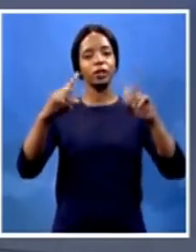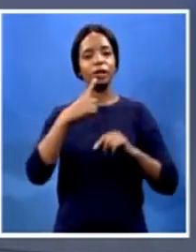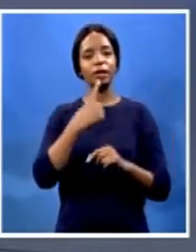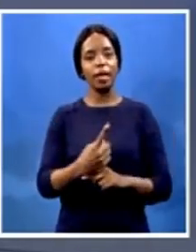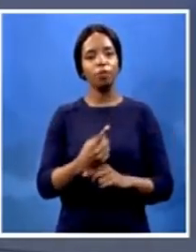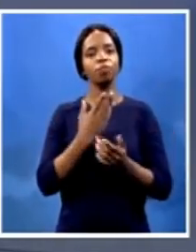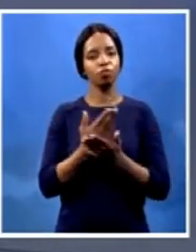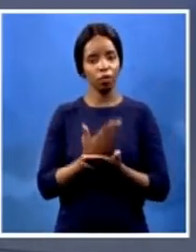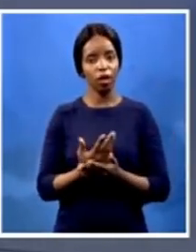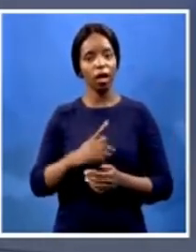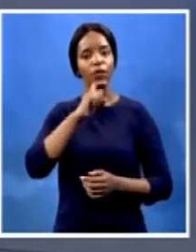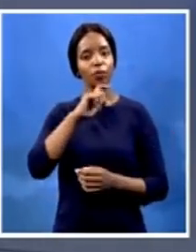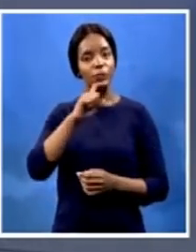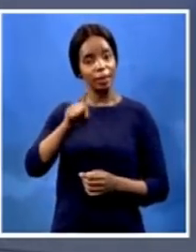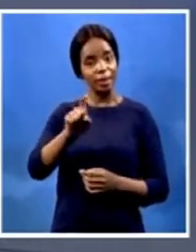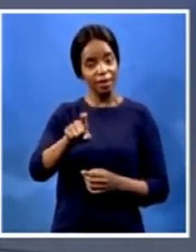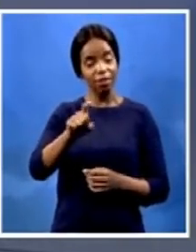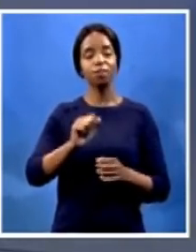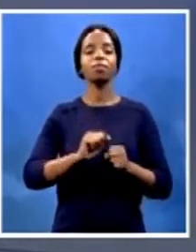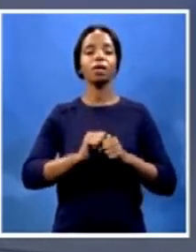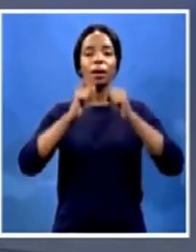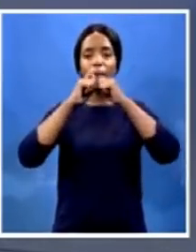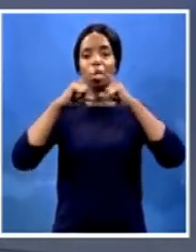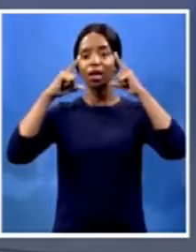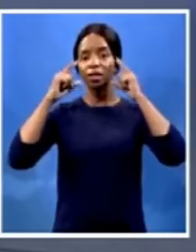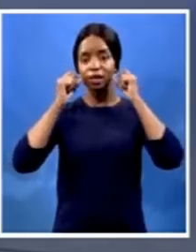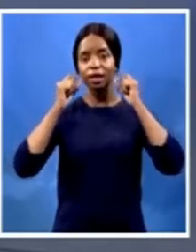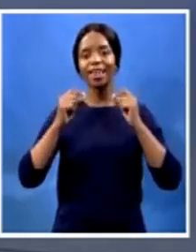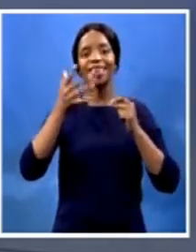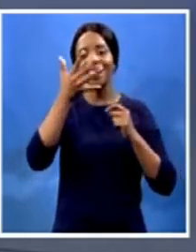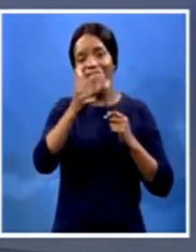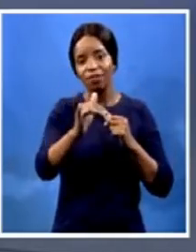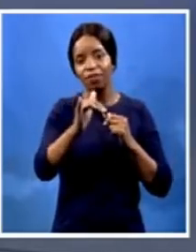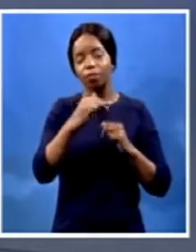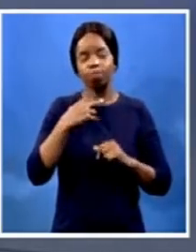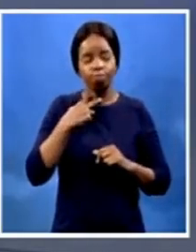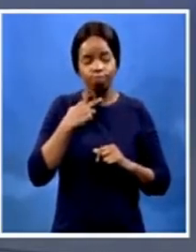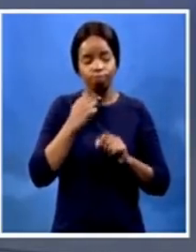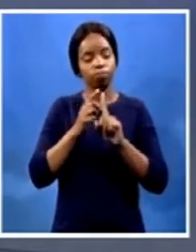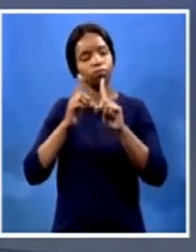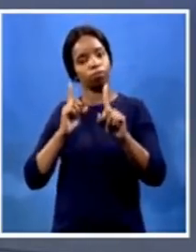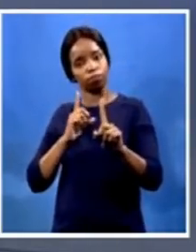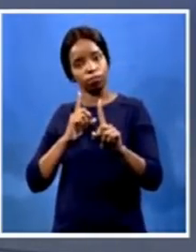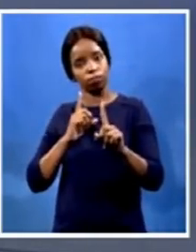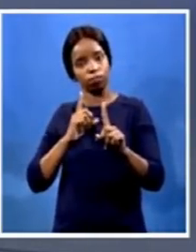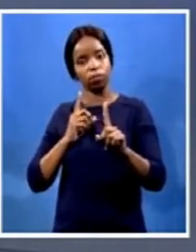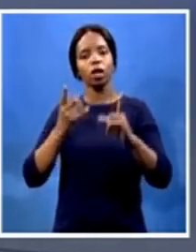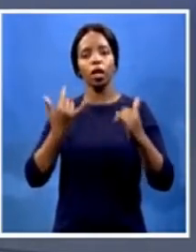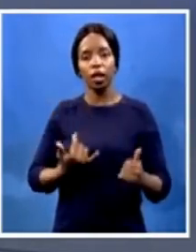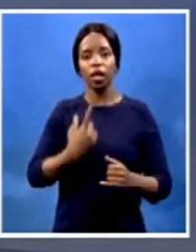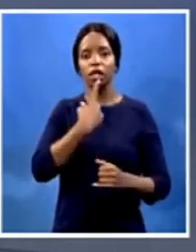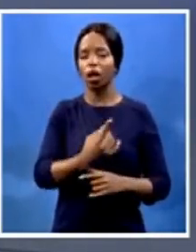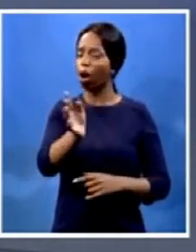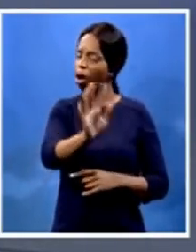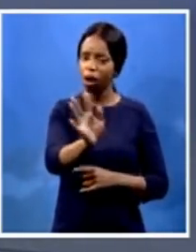physical distance, social distancing, that's when you use the mask. Now we were told that we can also use cloth masks, homemade masks, so